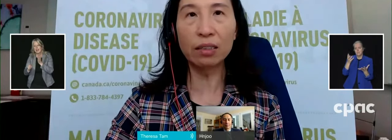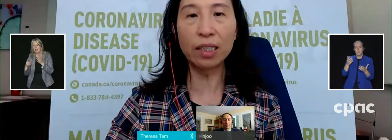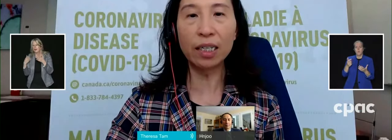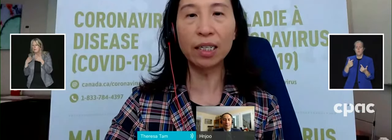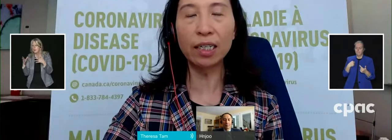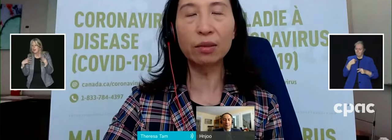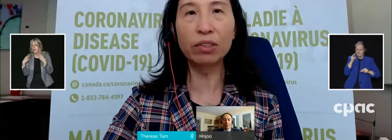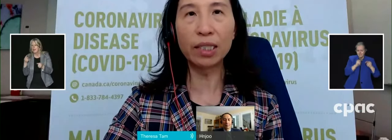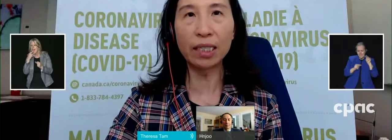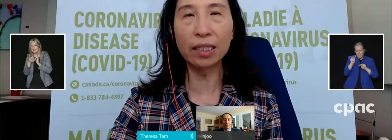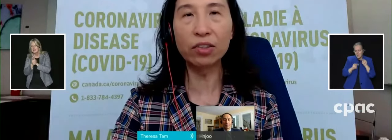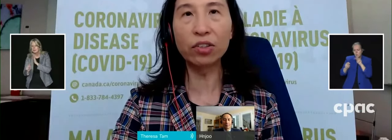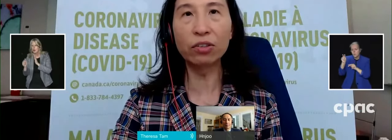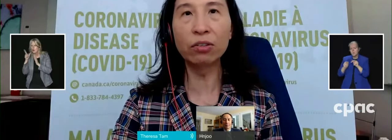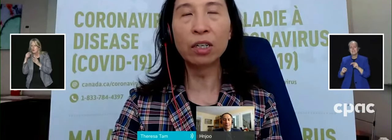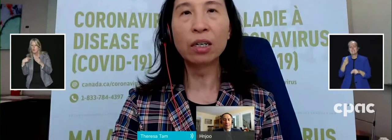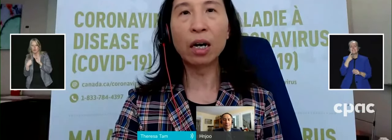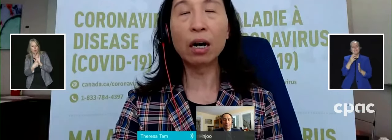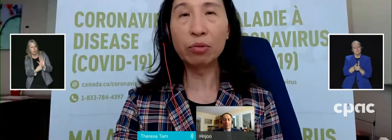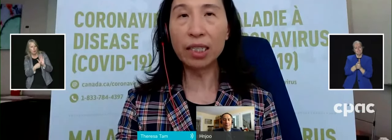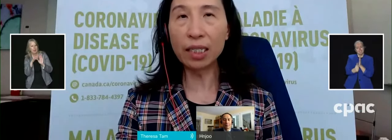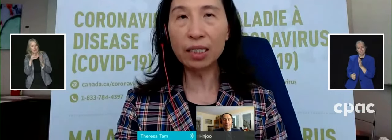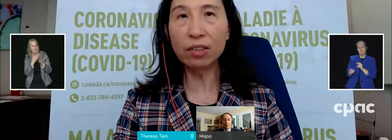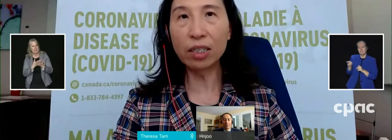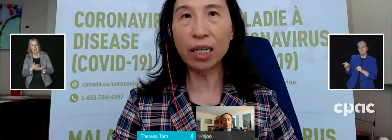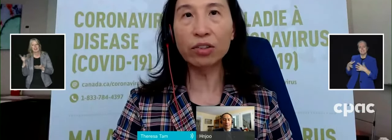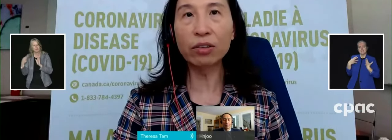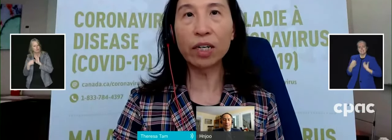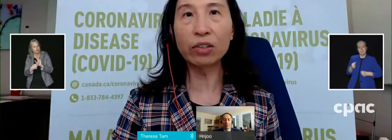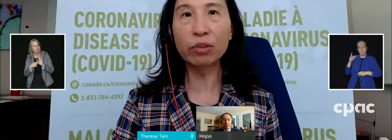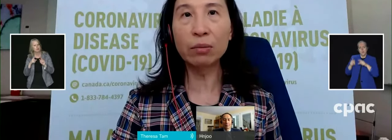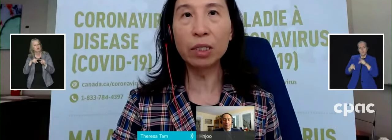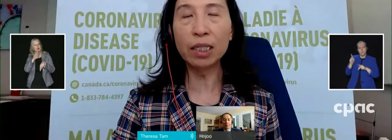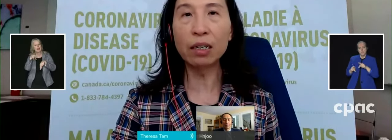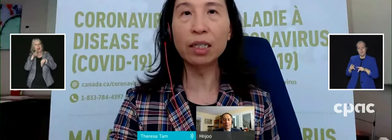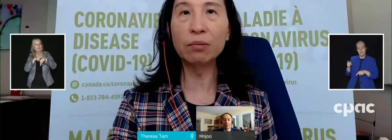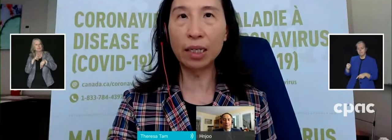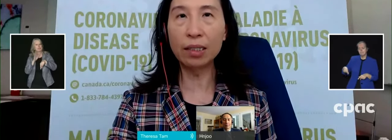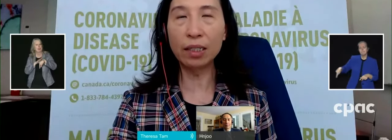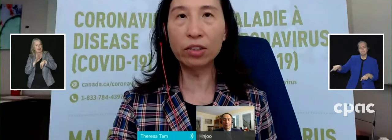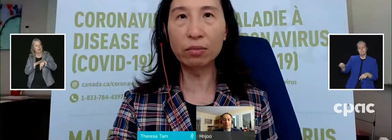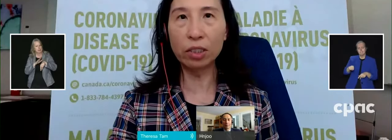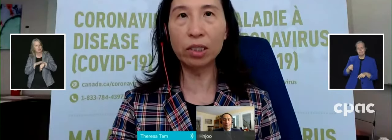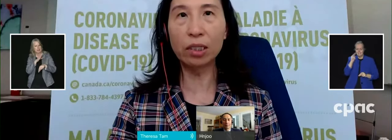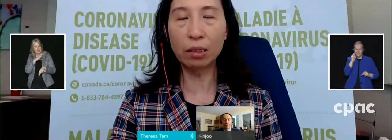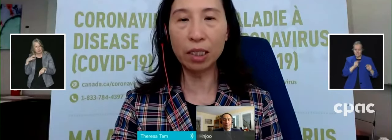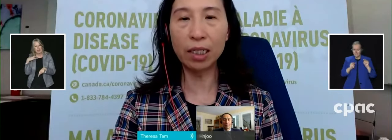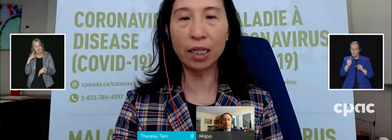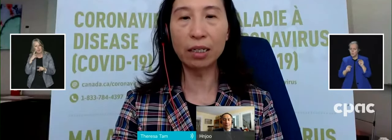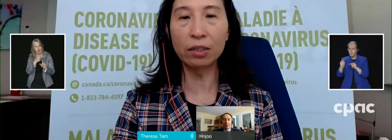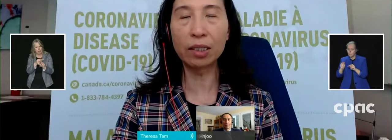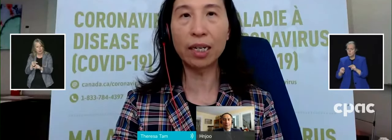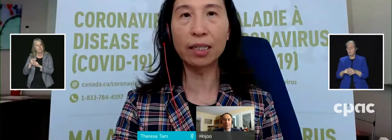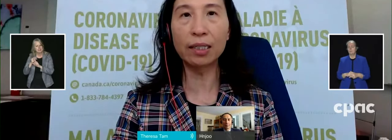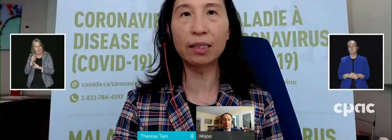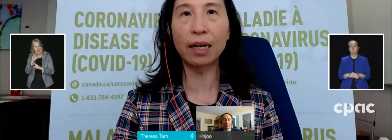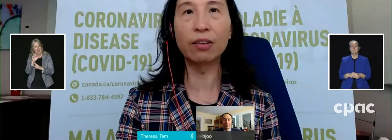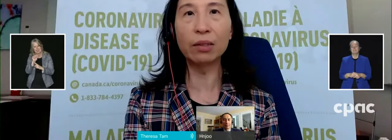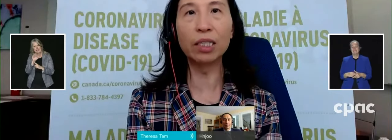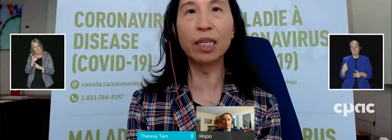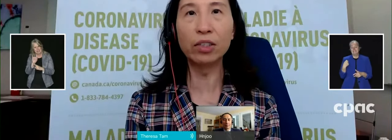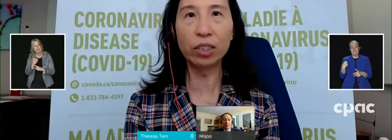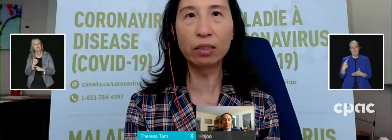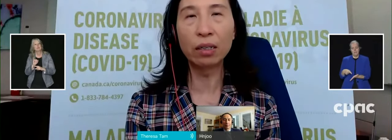generated those data are presenting to the National Advisory Committee on Immunization, which is the committee that looks at